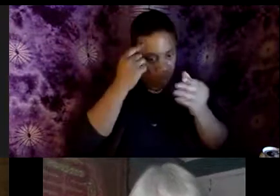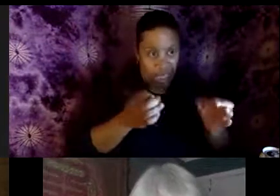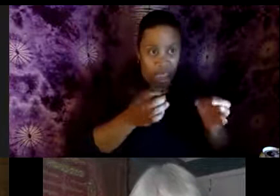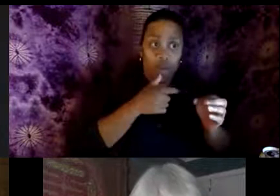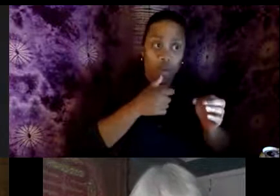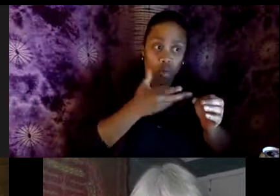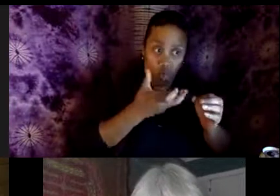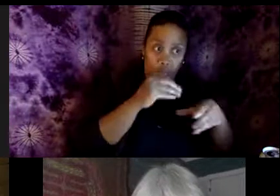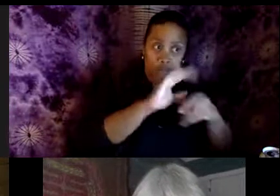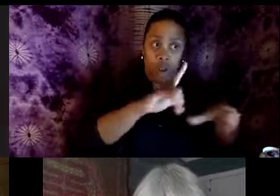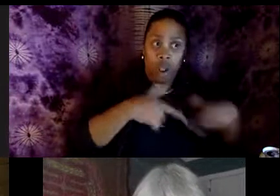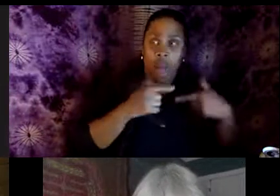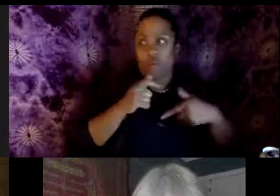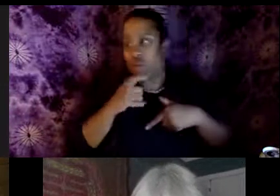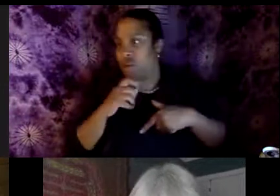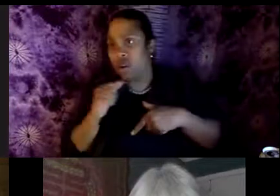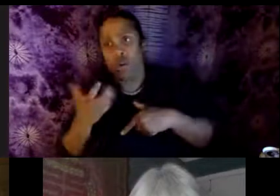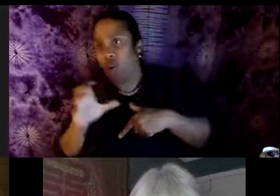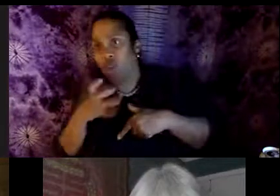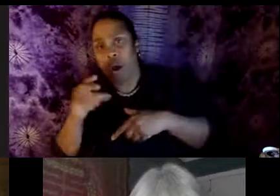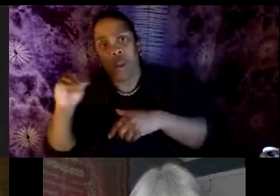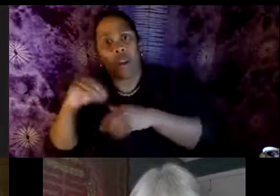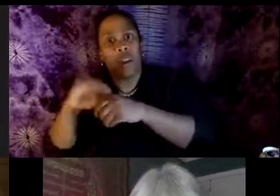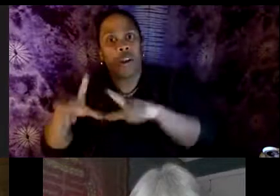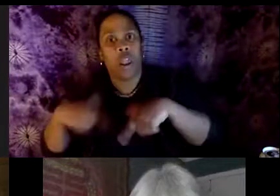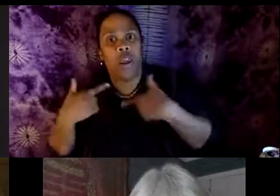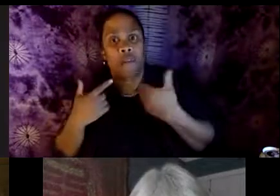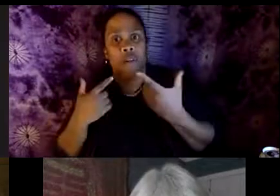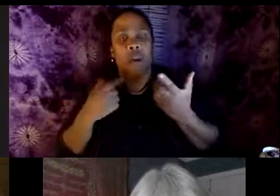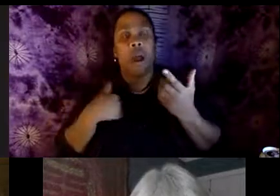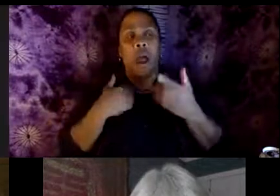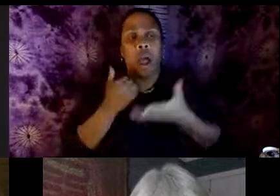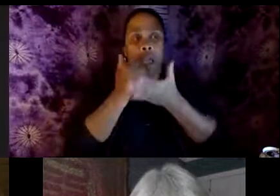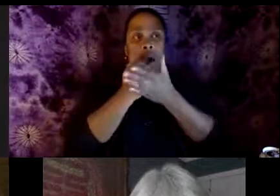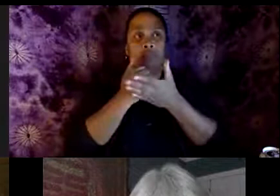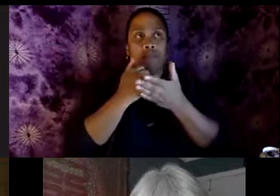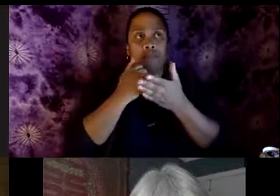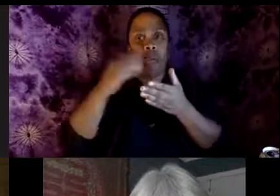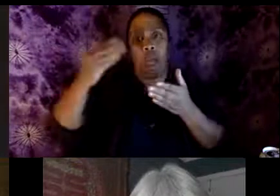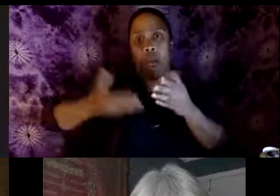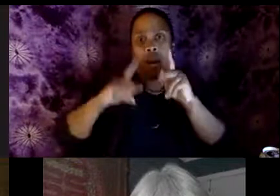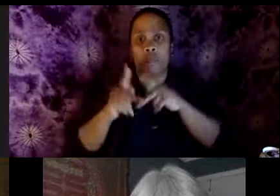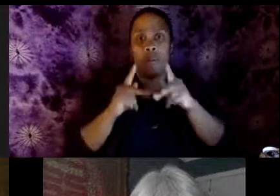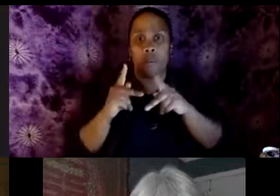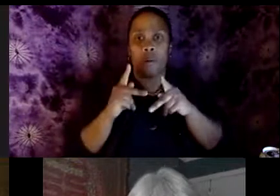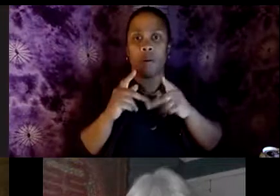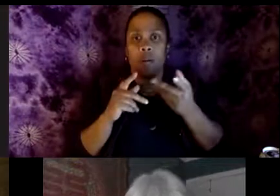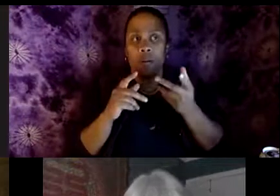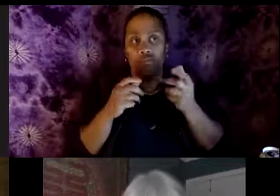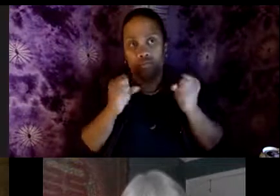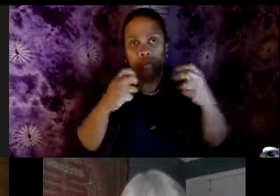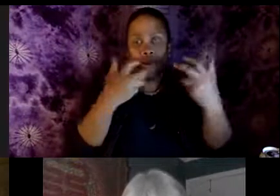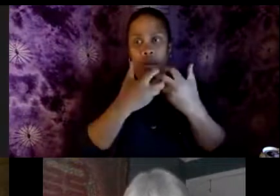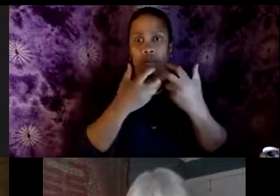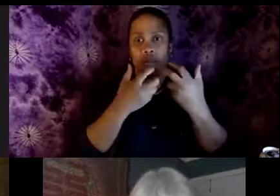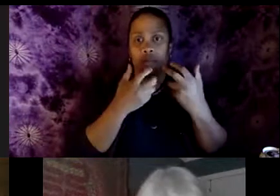relationships. I love to do conscious online dating. I also help hire people that are great for the role, for the team, and for the culture, using